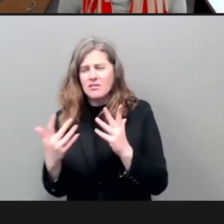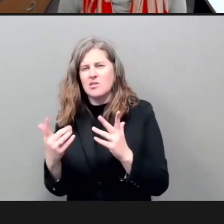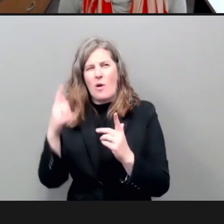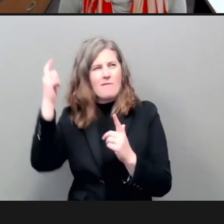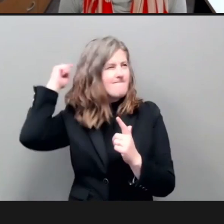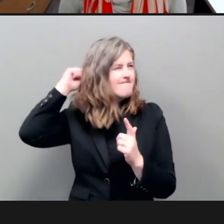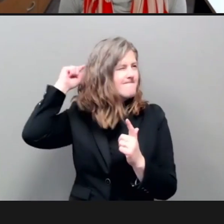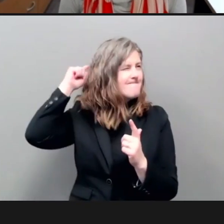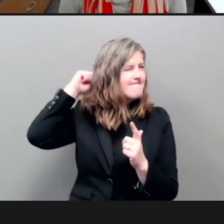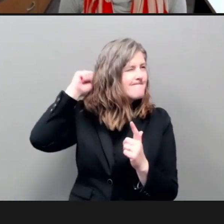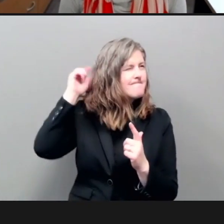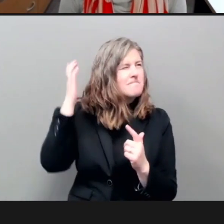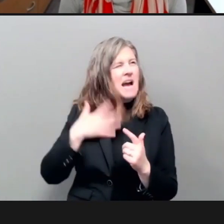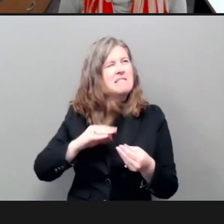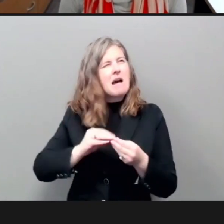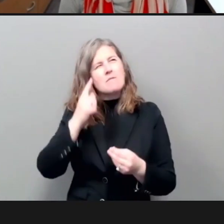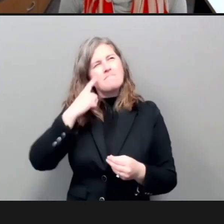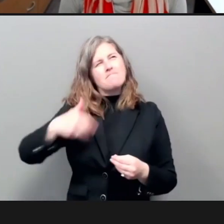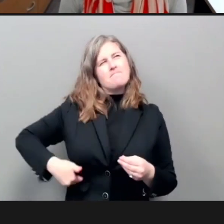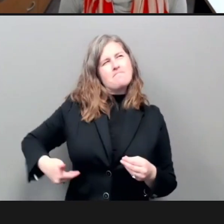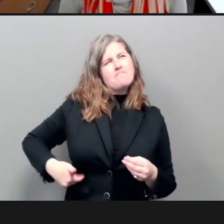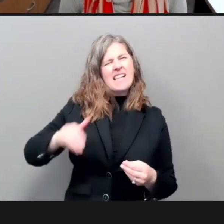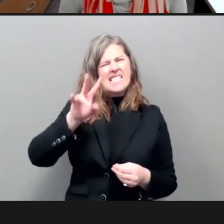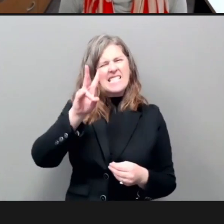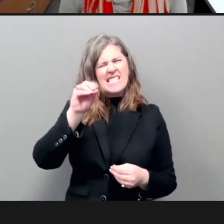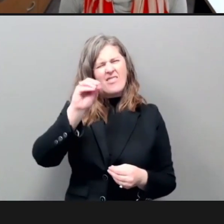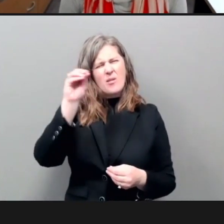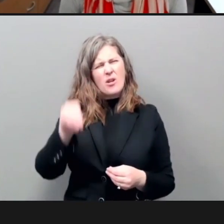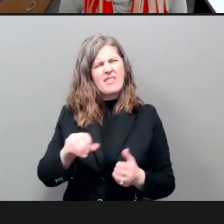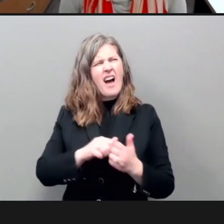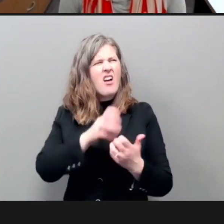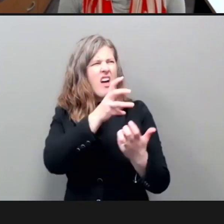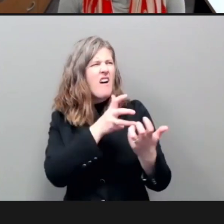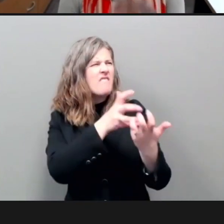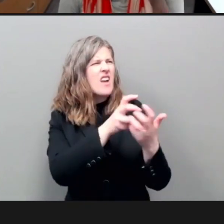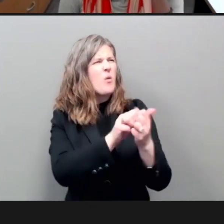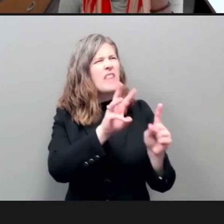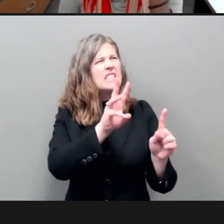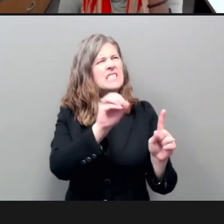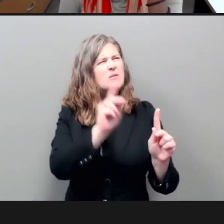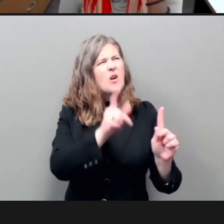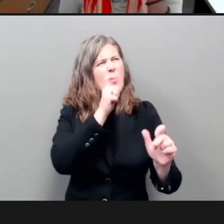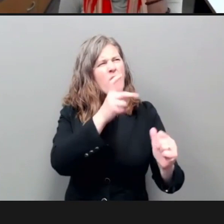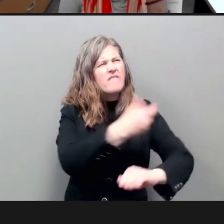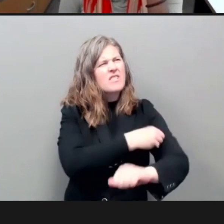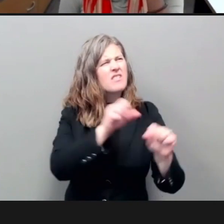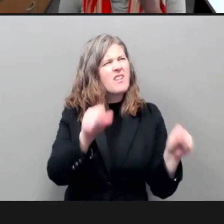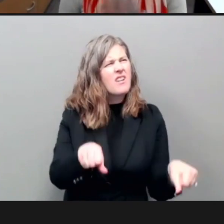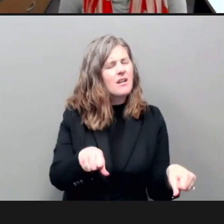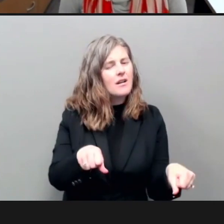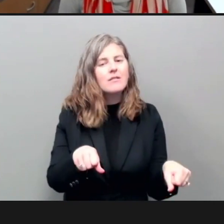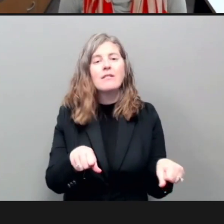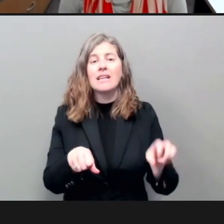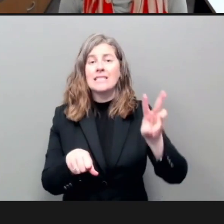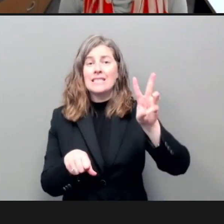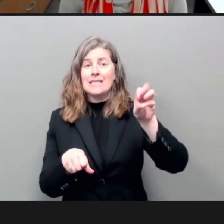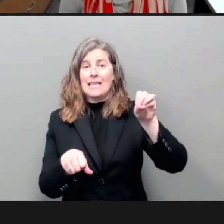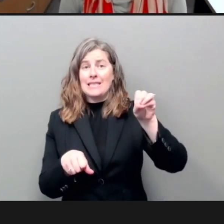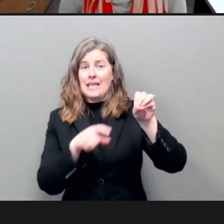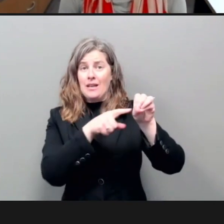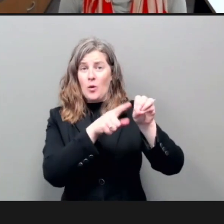the number 70%. And then how does that fit with 60% of eligible people? Well, you've got that 60% of